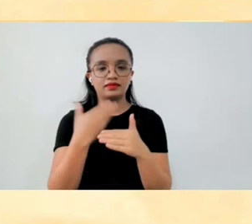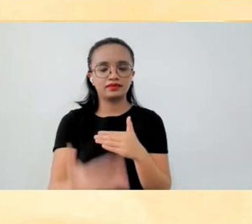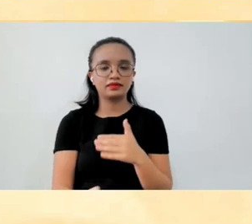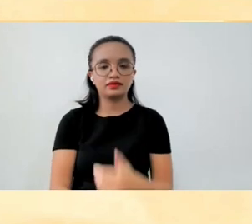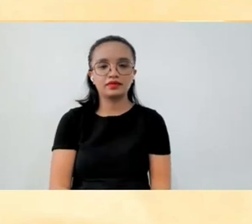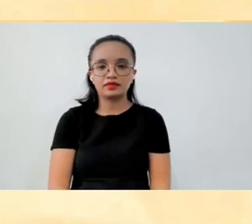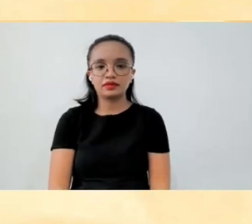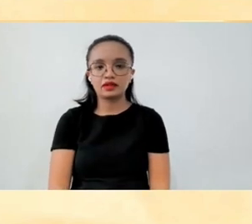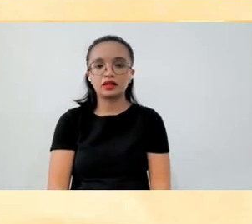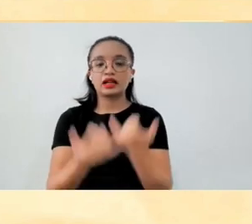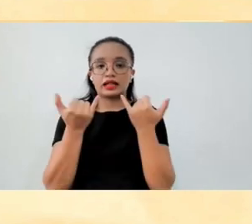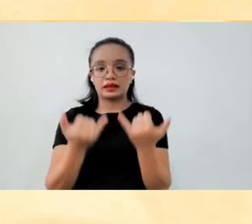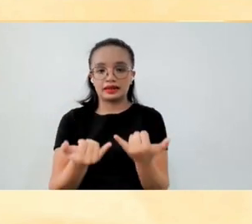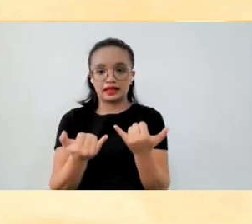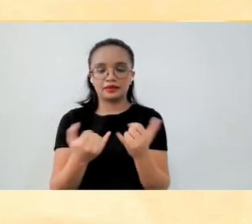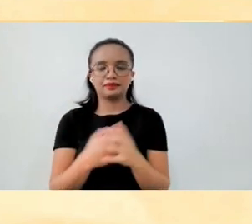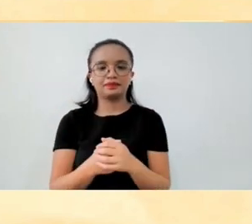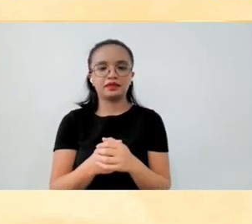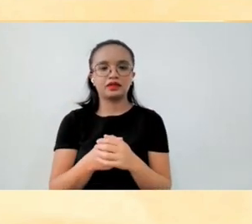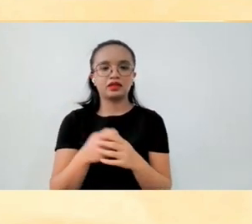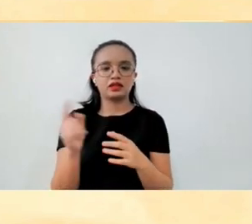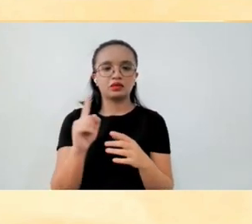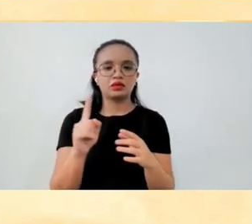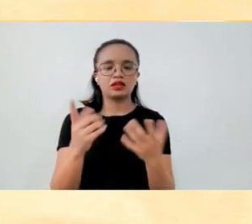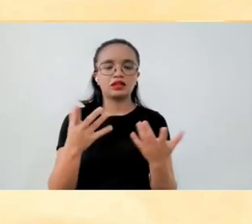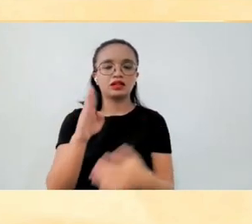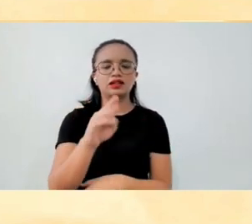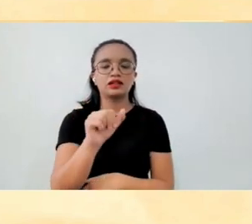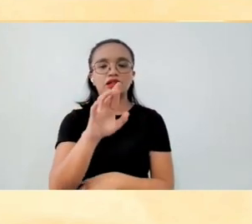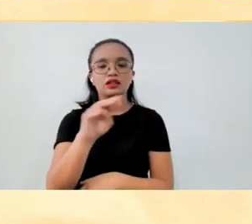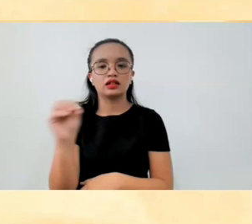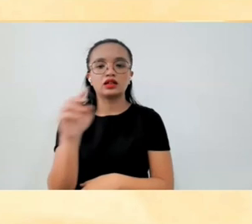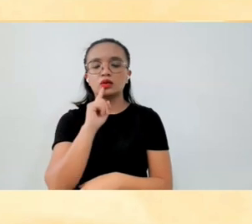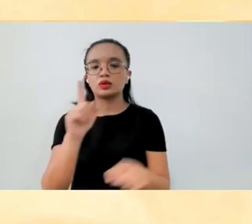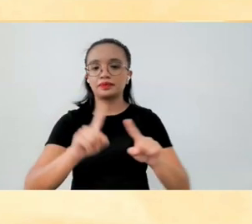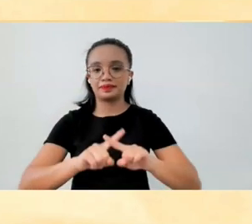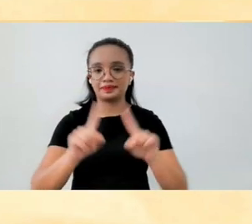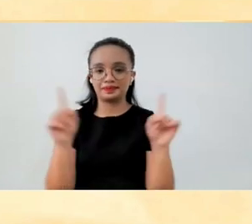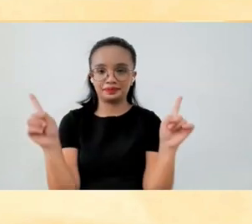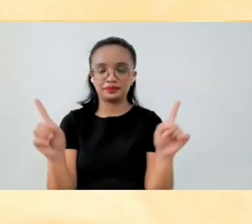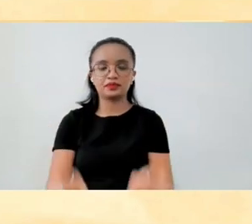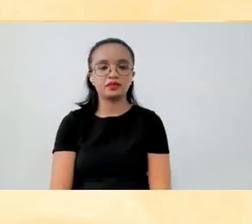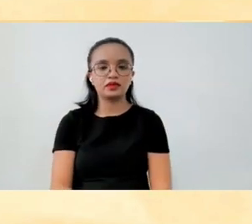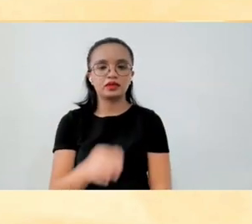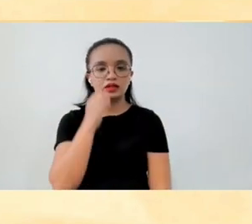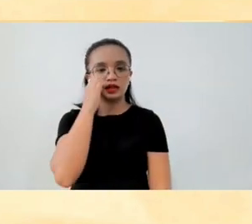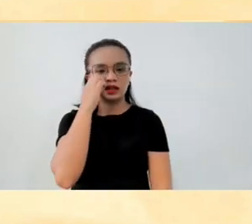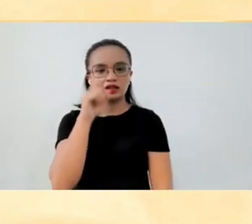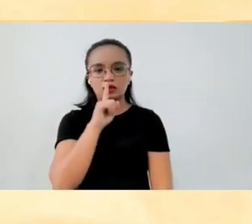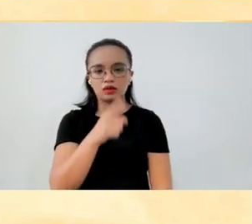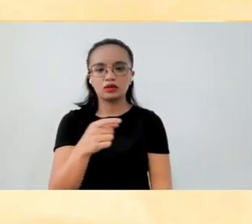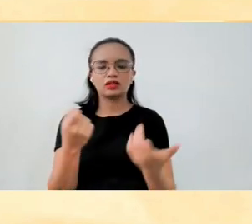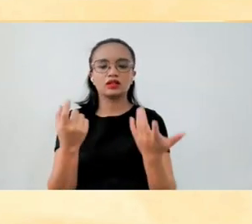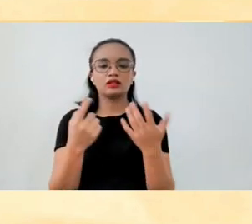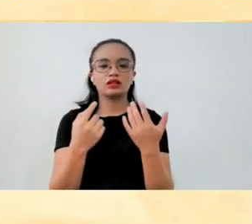Now, the present-day conflict dynamics in the BARM is quite different. It is complex and